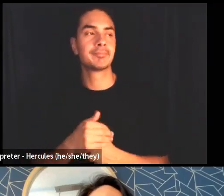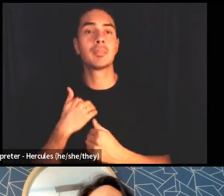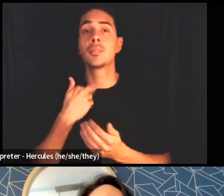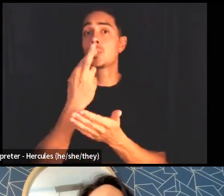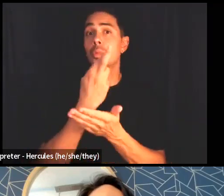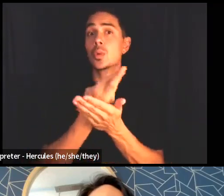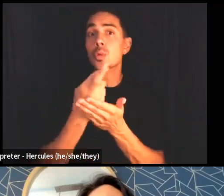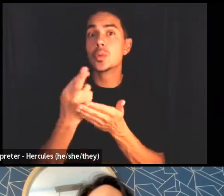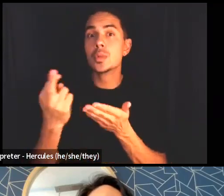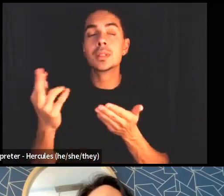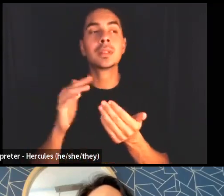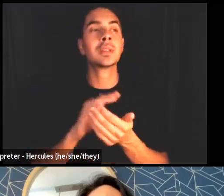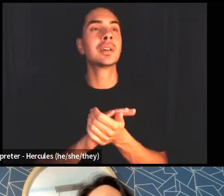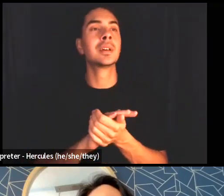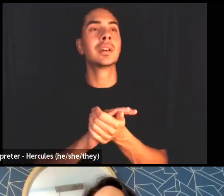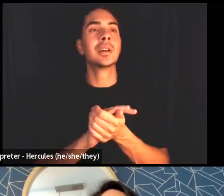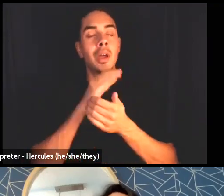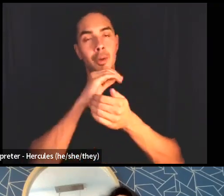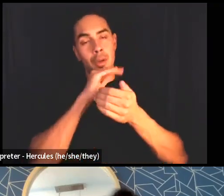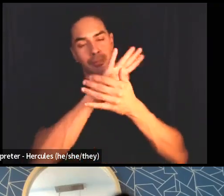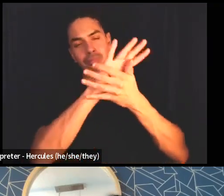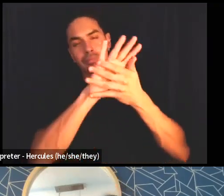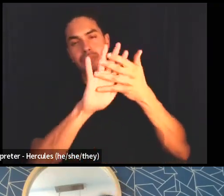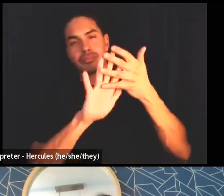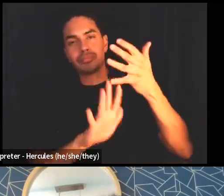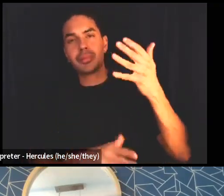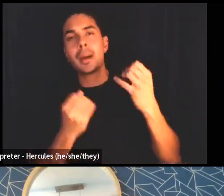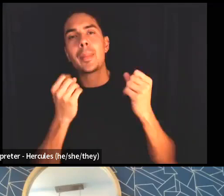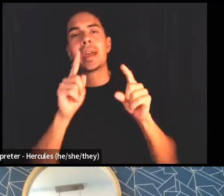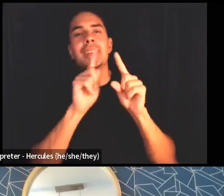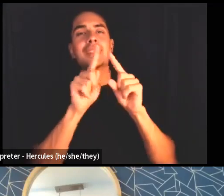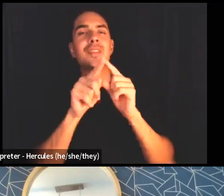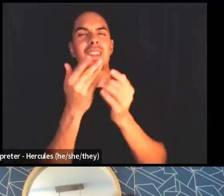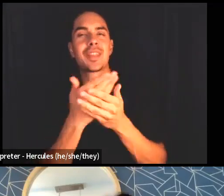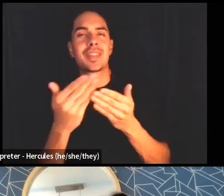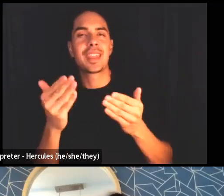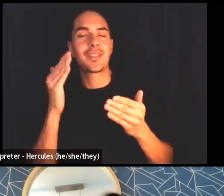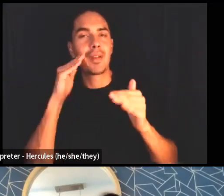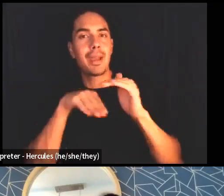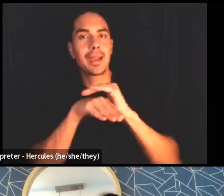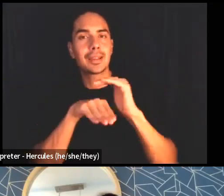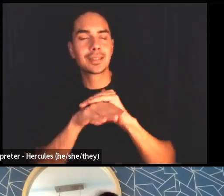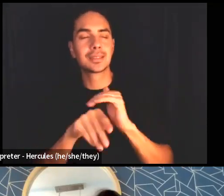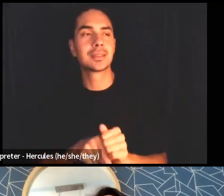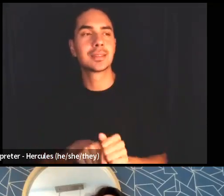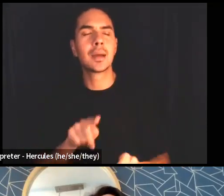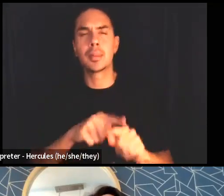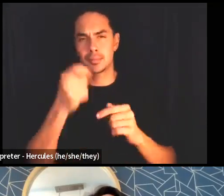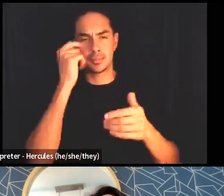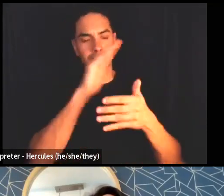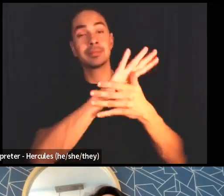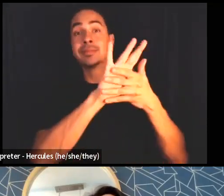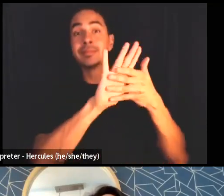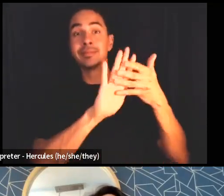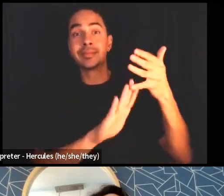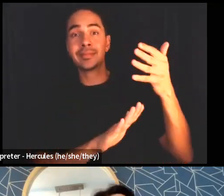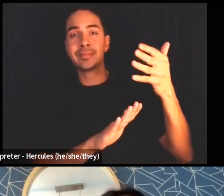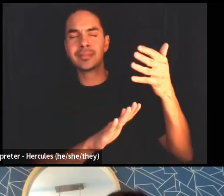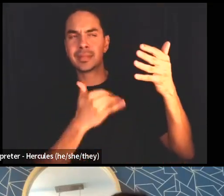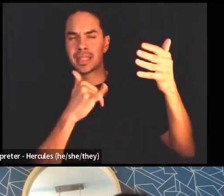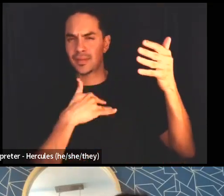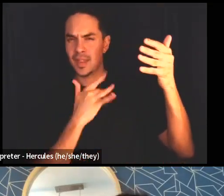all these different kinds of things. But one of the things that there's still a gap in is for,